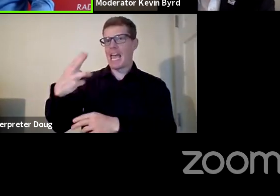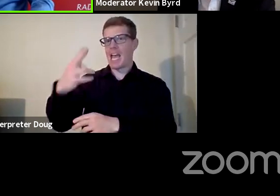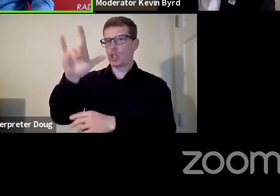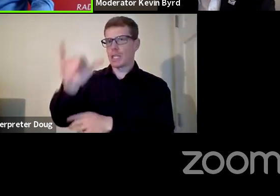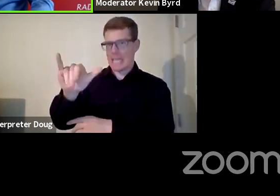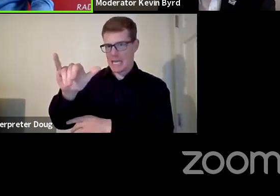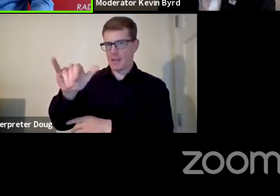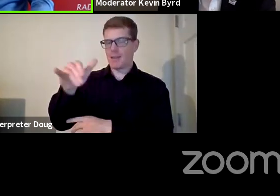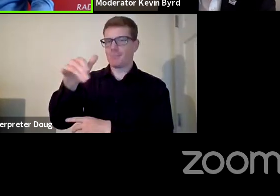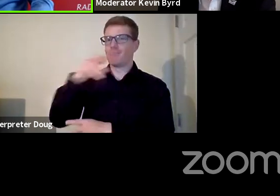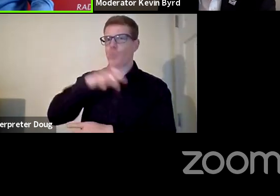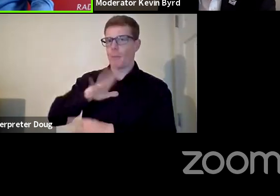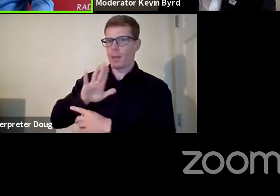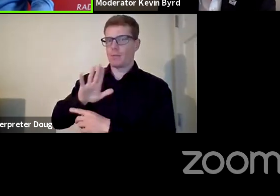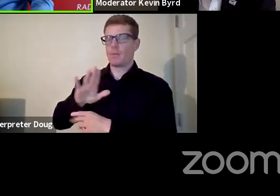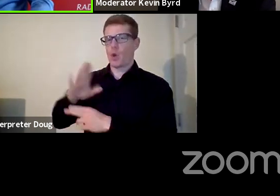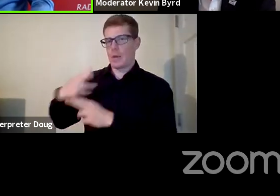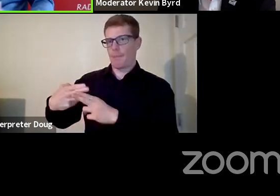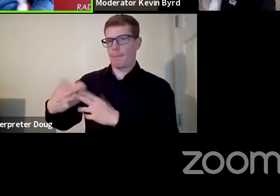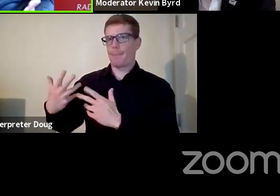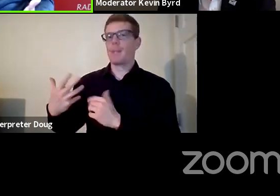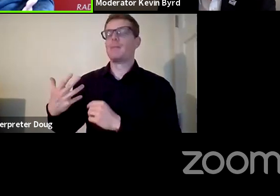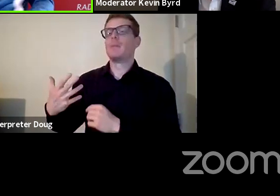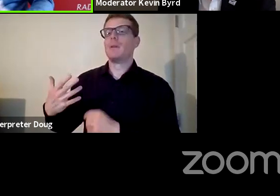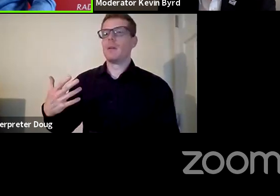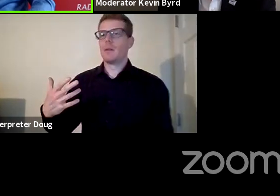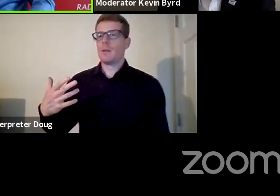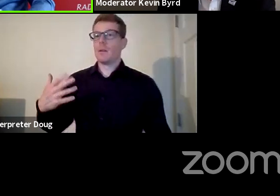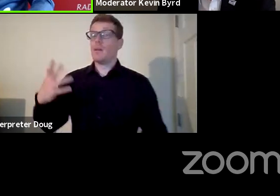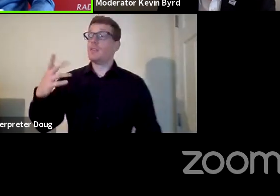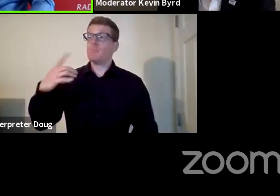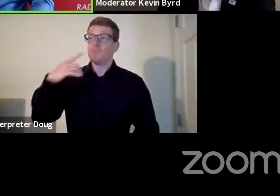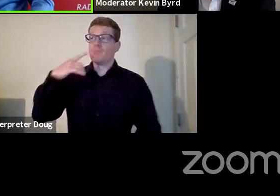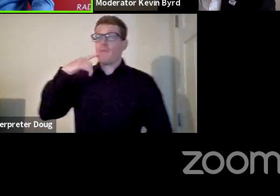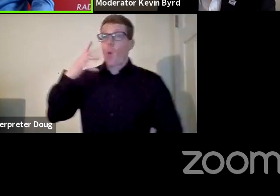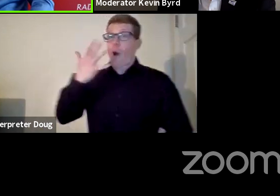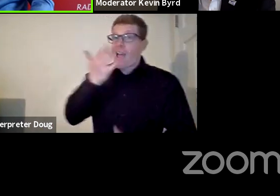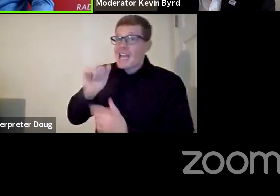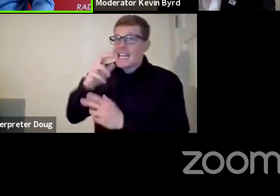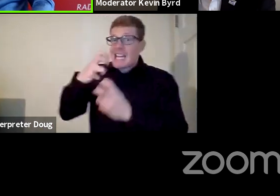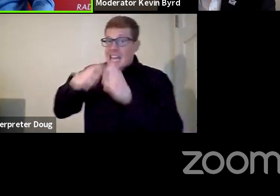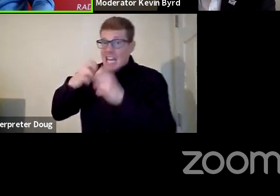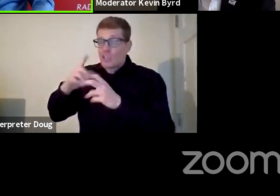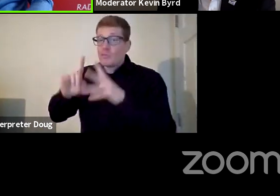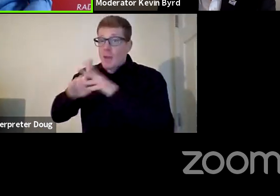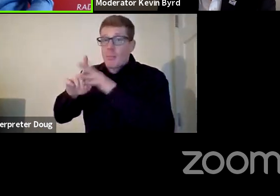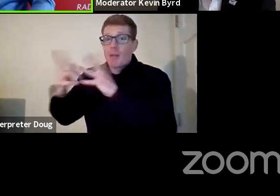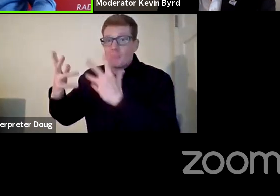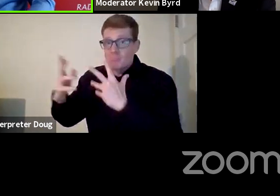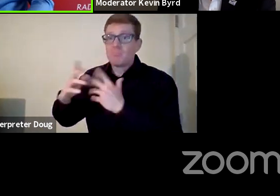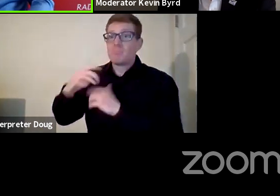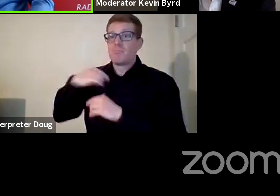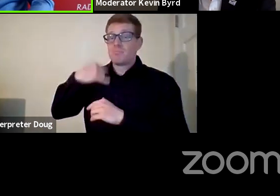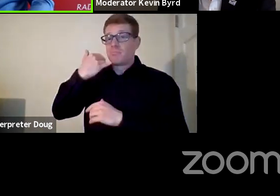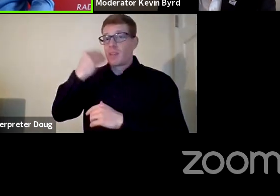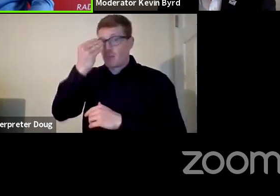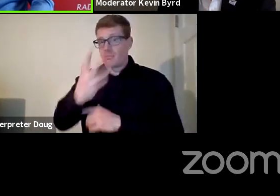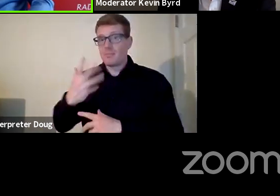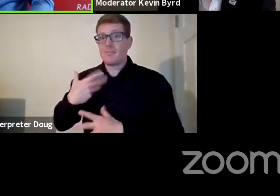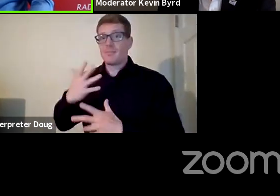as a part of that, reaching out to her on any of the issues that we're dealing with, the concerns may be there. I'll give you a phone number, which would